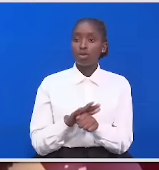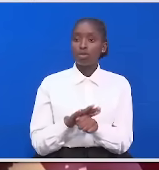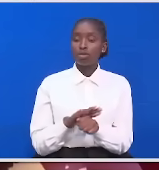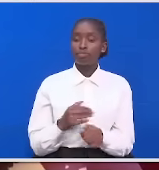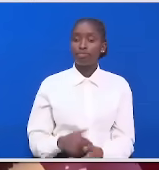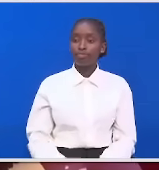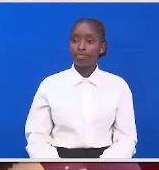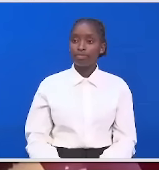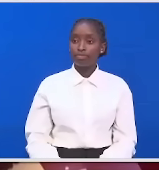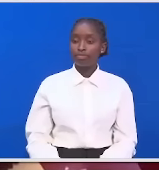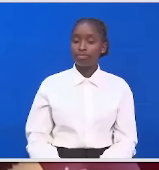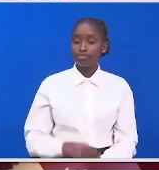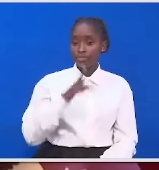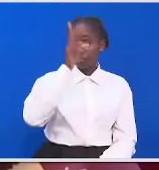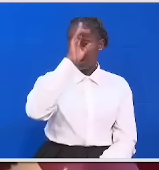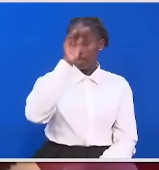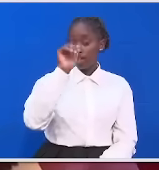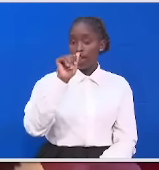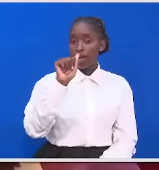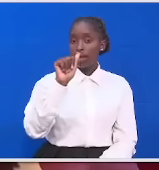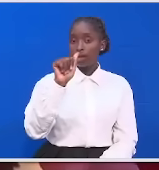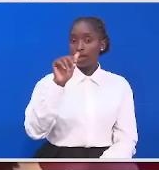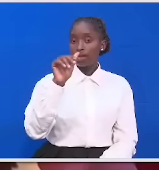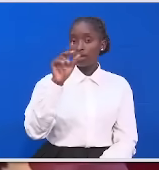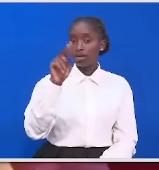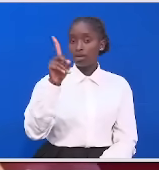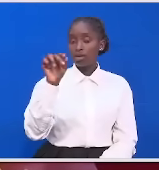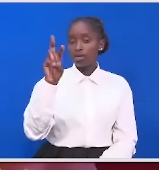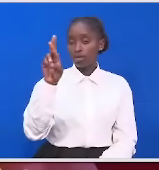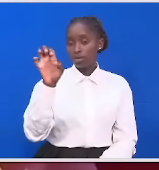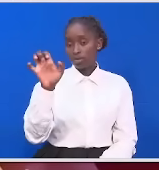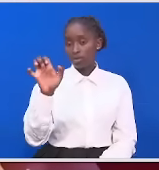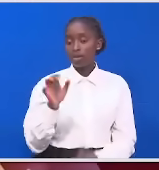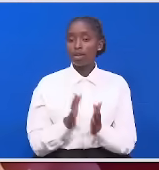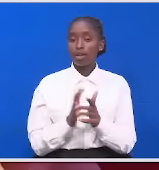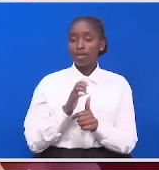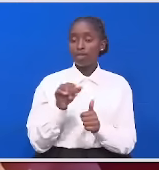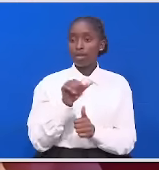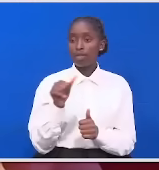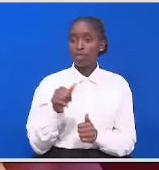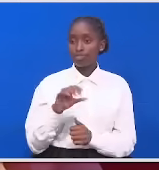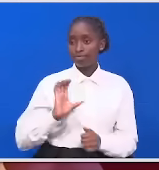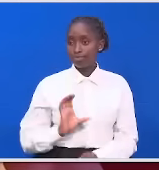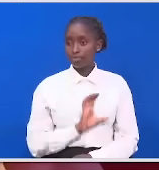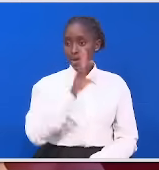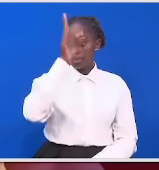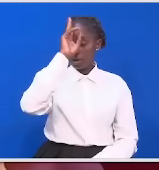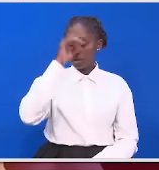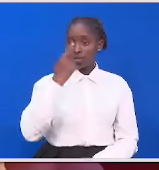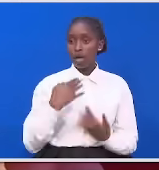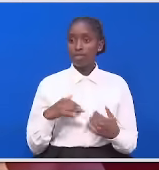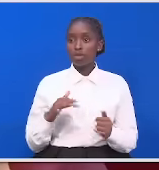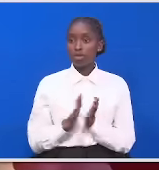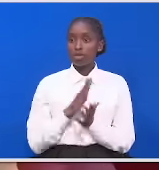Afande Agri Mshamala, Commissioner of Police, mwenye tuko naye hapa kama Aladi